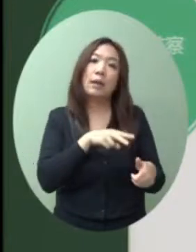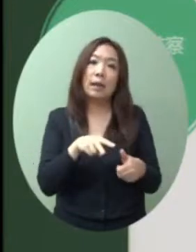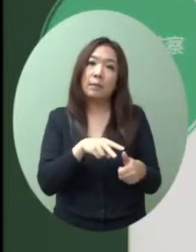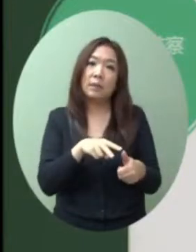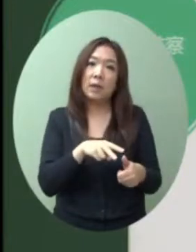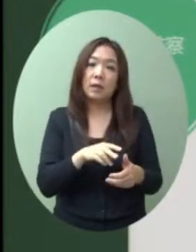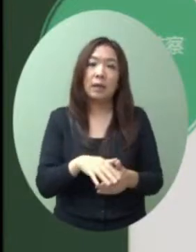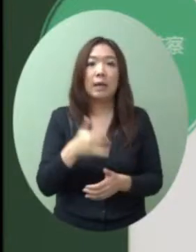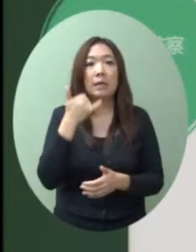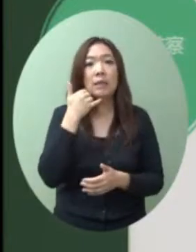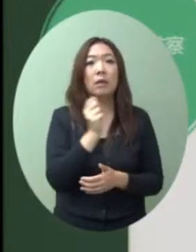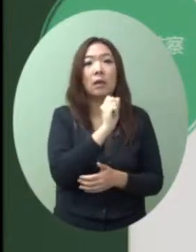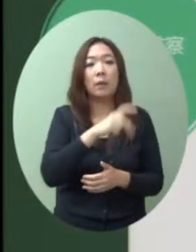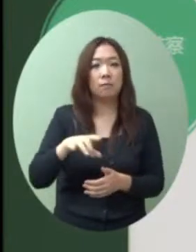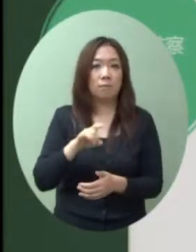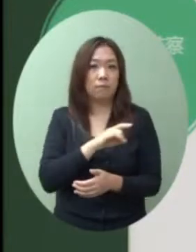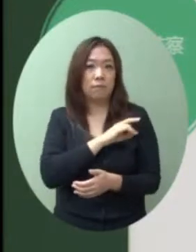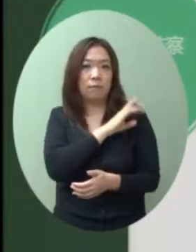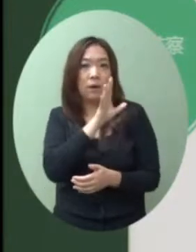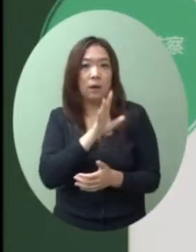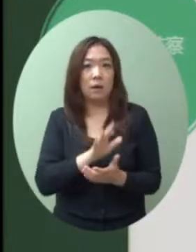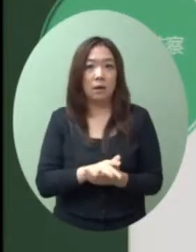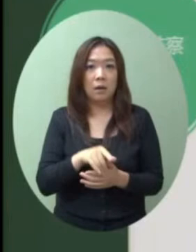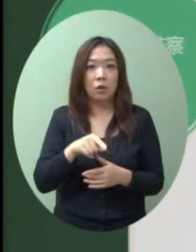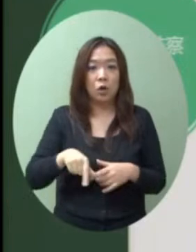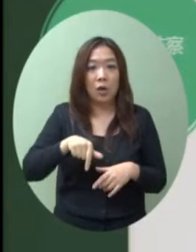under medical surveillance,